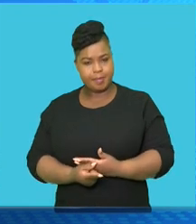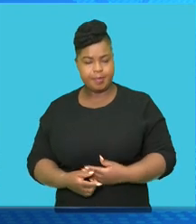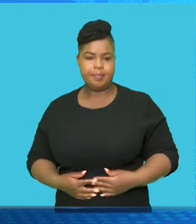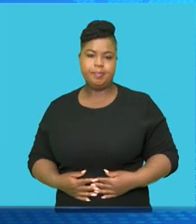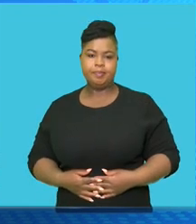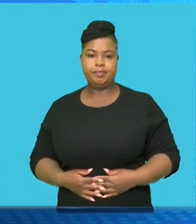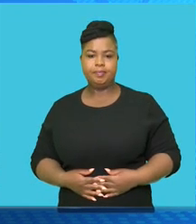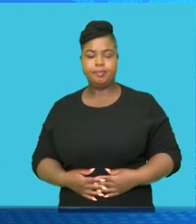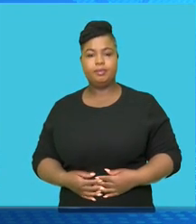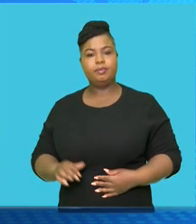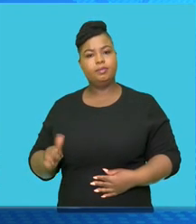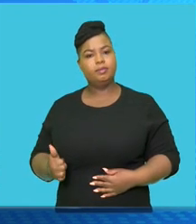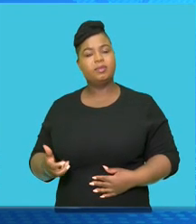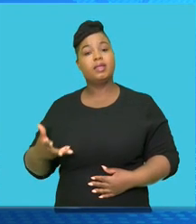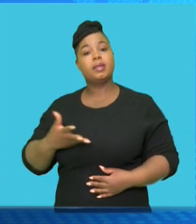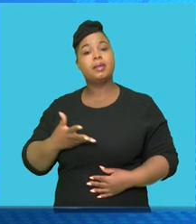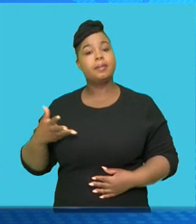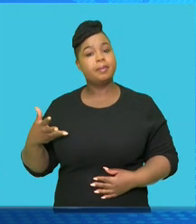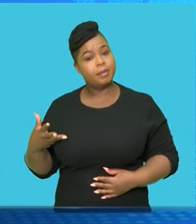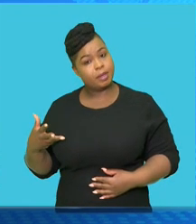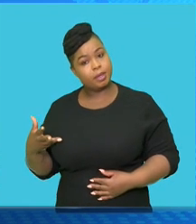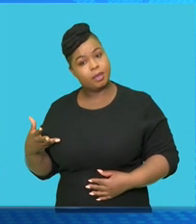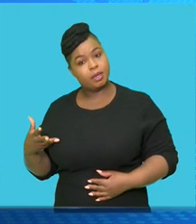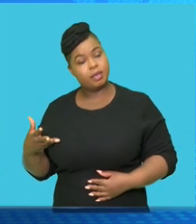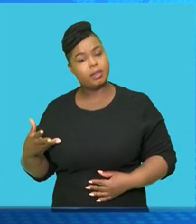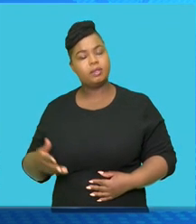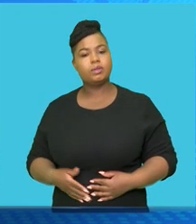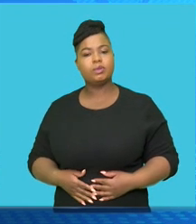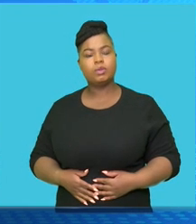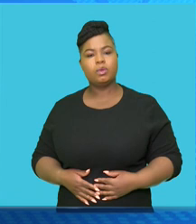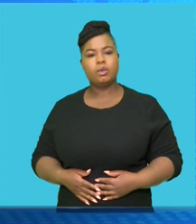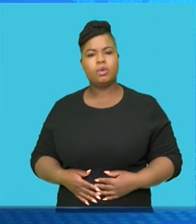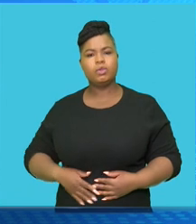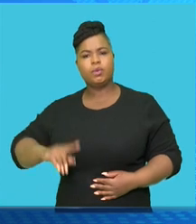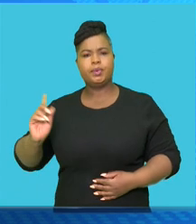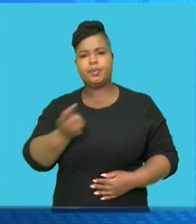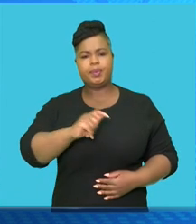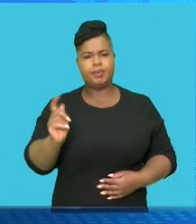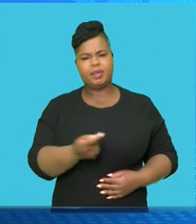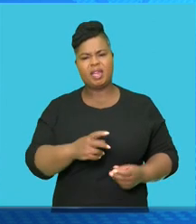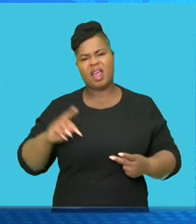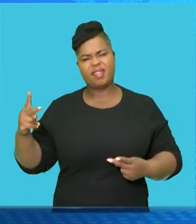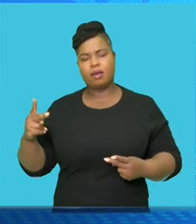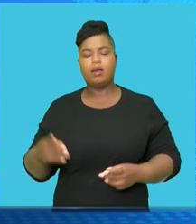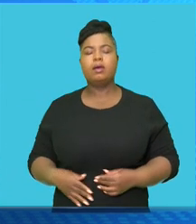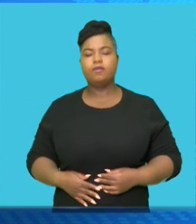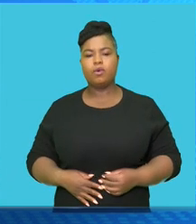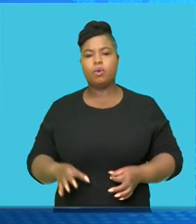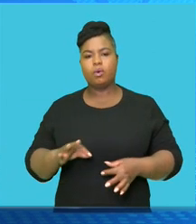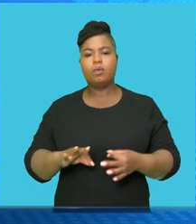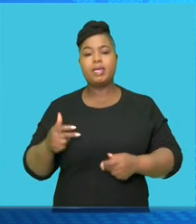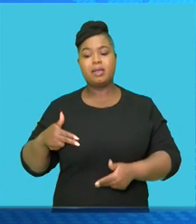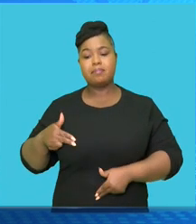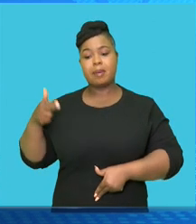another is wielding an assault rifle this violent and